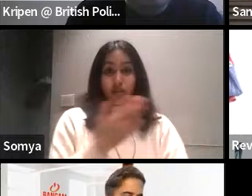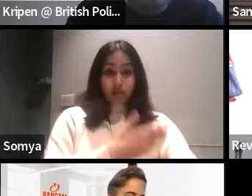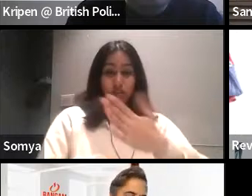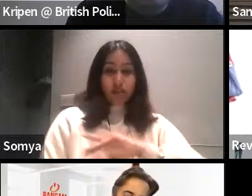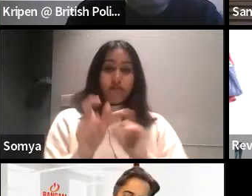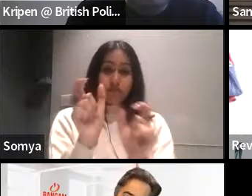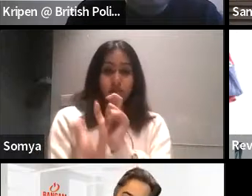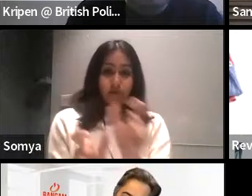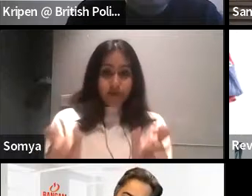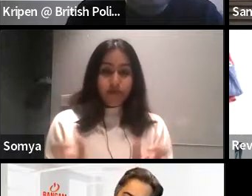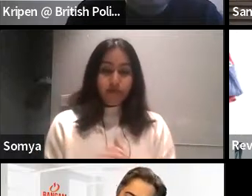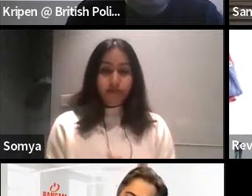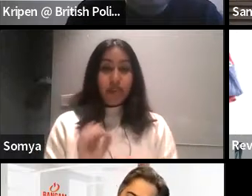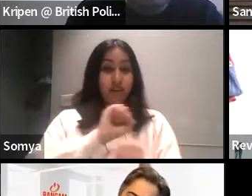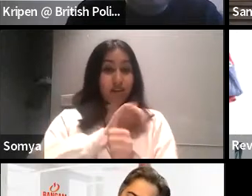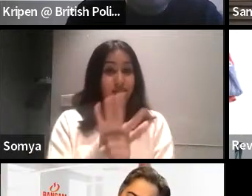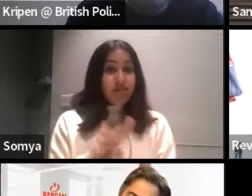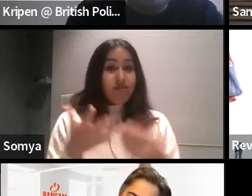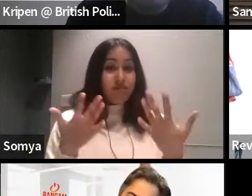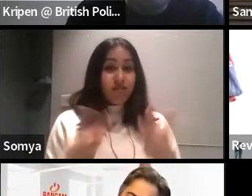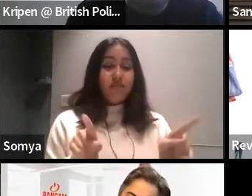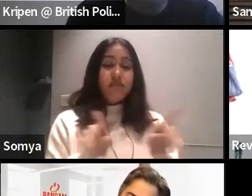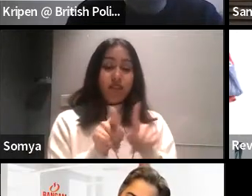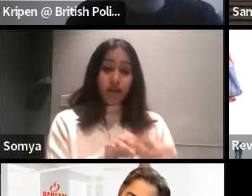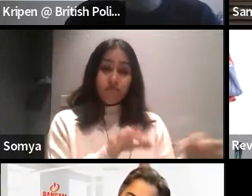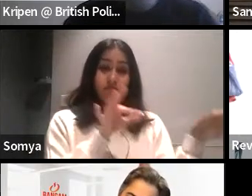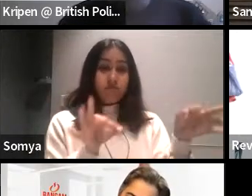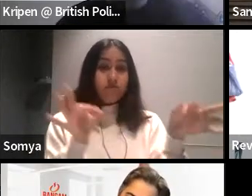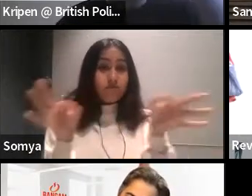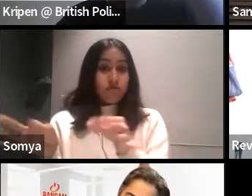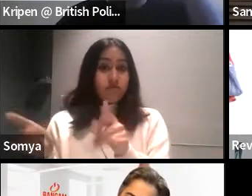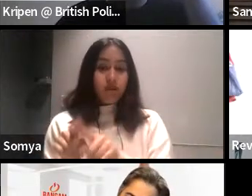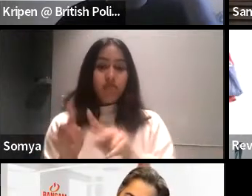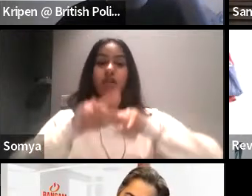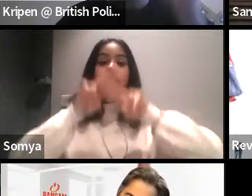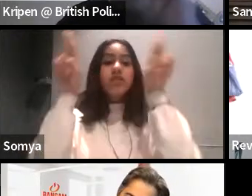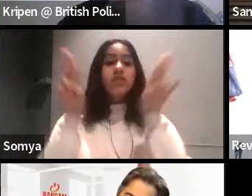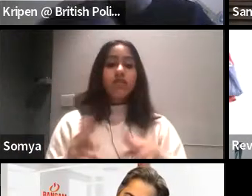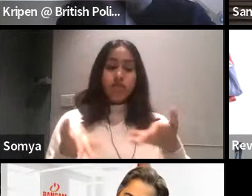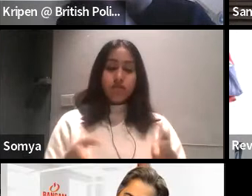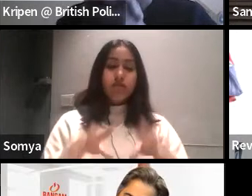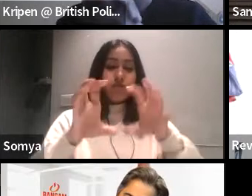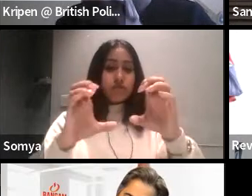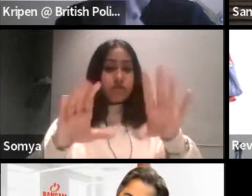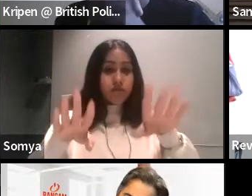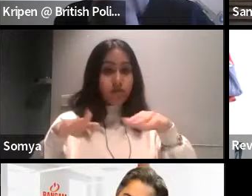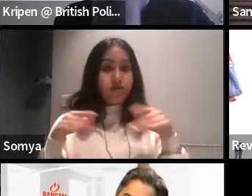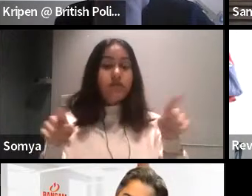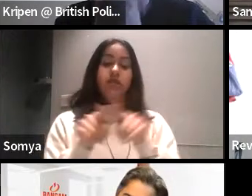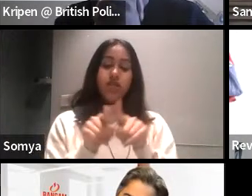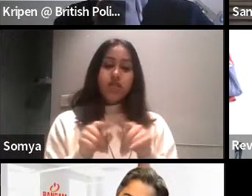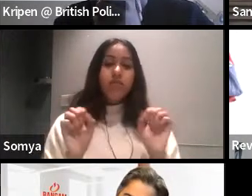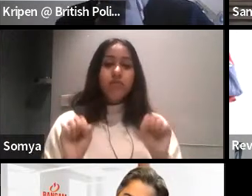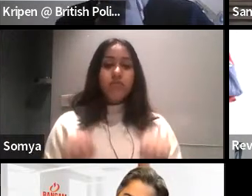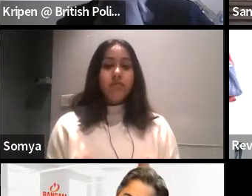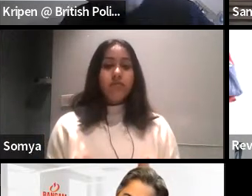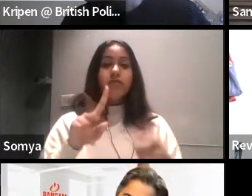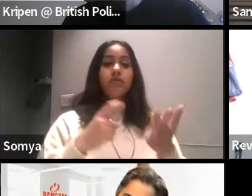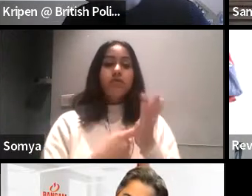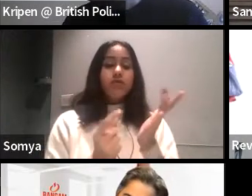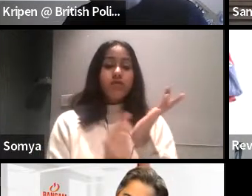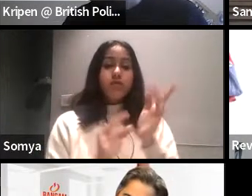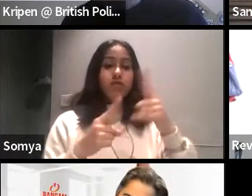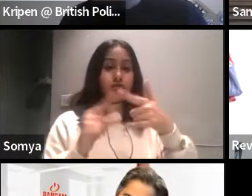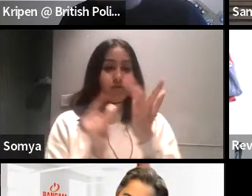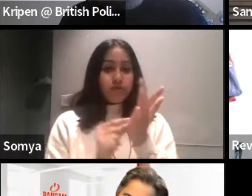The COVID pandemic has forced us to do this edition of international conference through a virtual platform. Today,